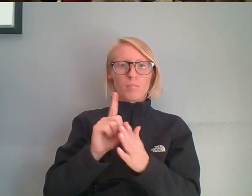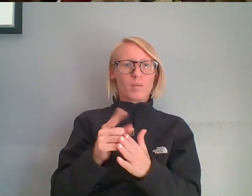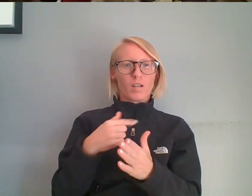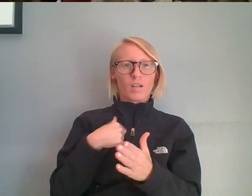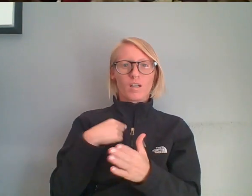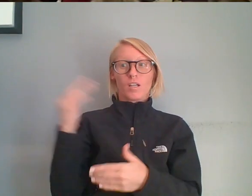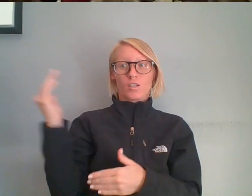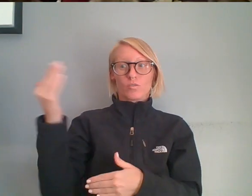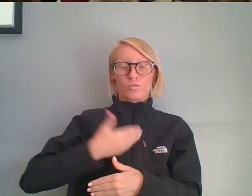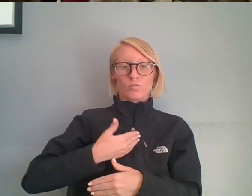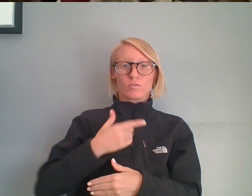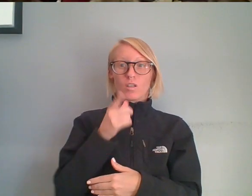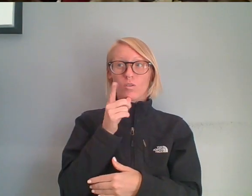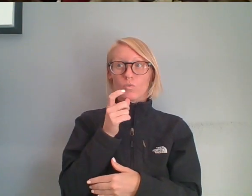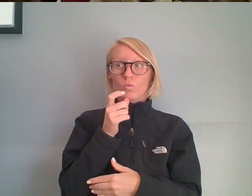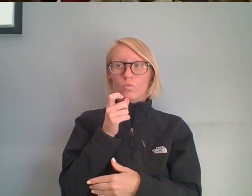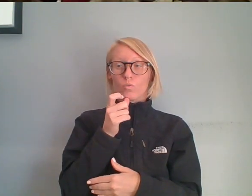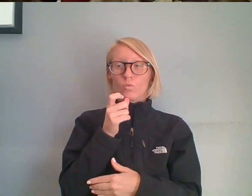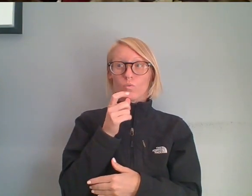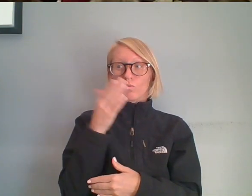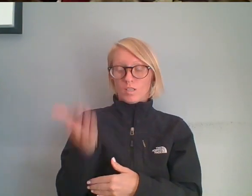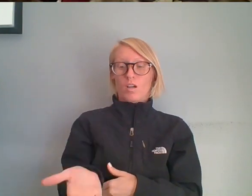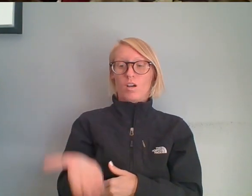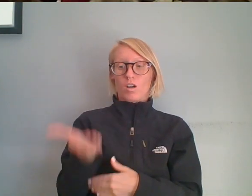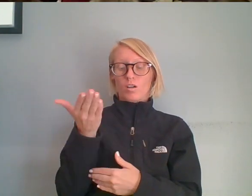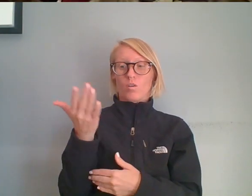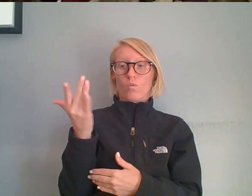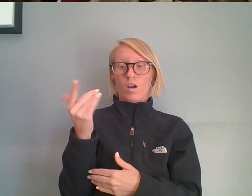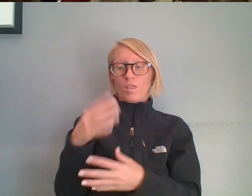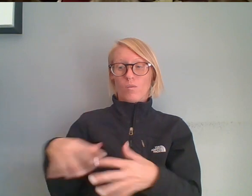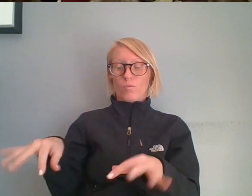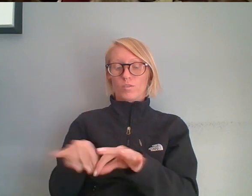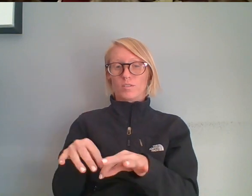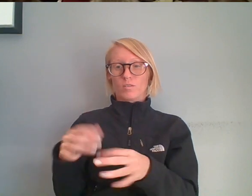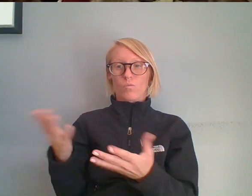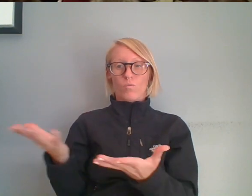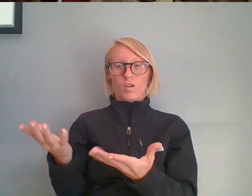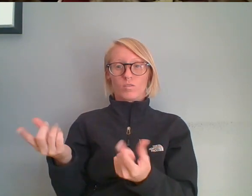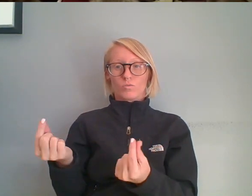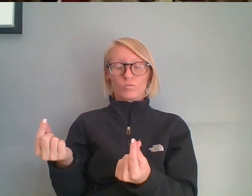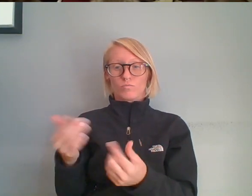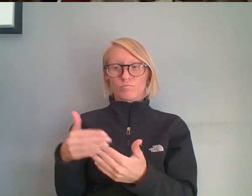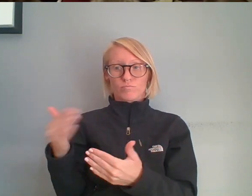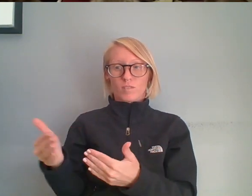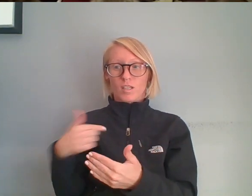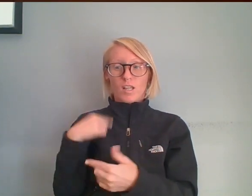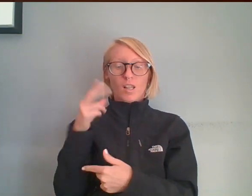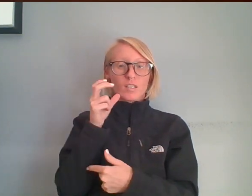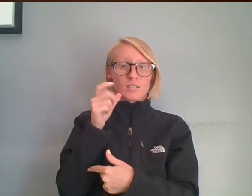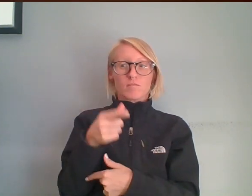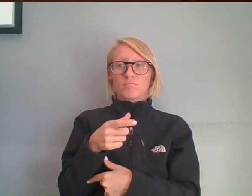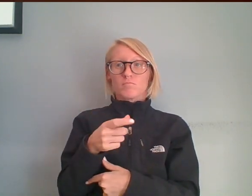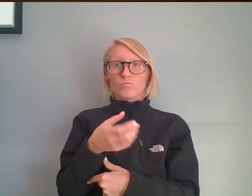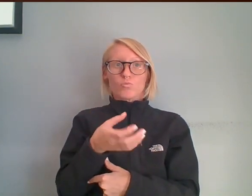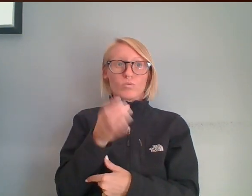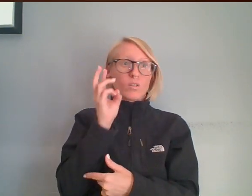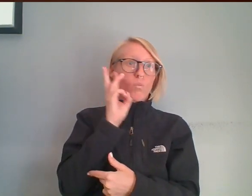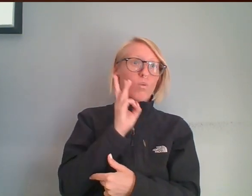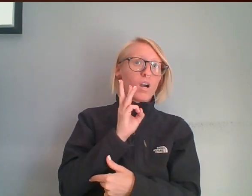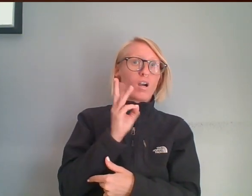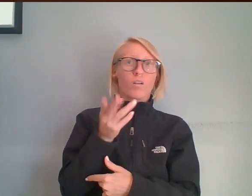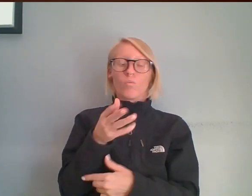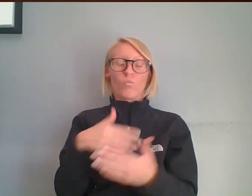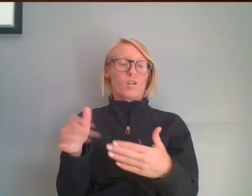somebody, I change the what to who. I say who they are, why they're important, and what we're going to do next. Maybe listen to them, maybe drink our wine, whatever,